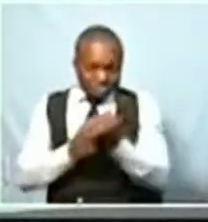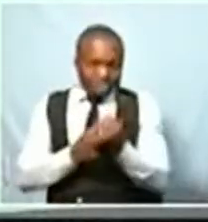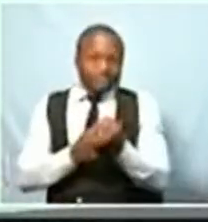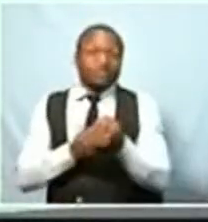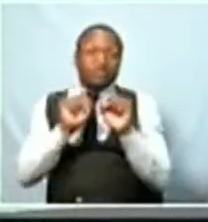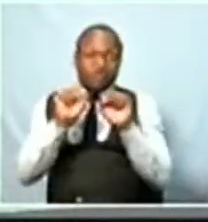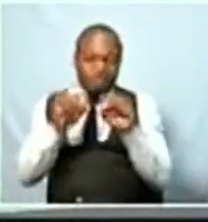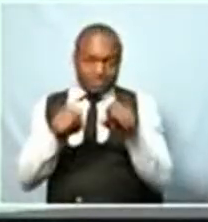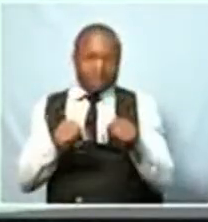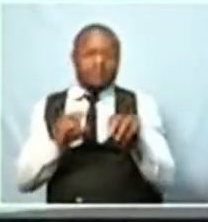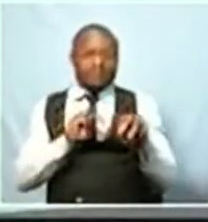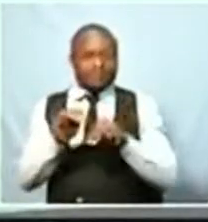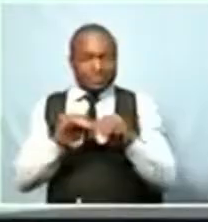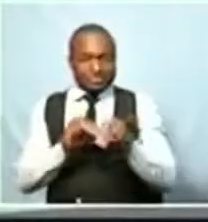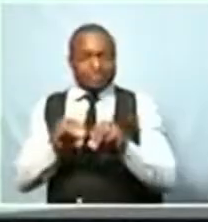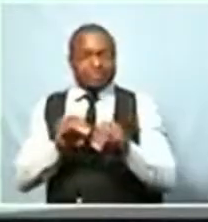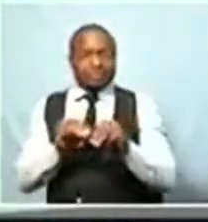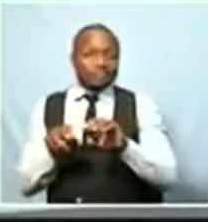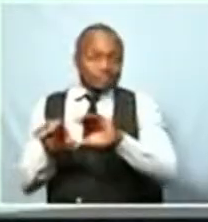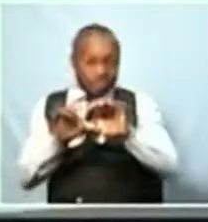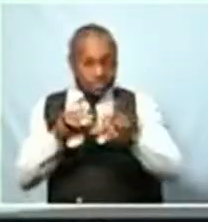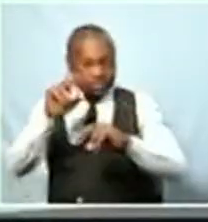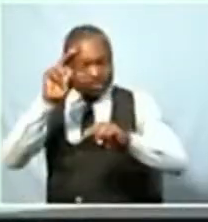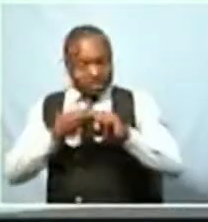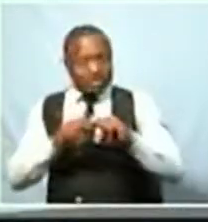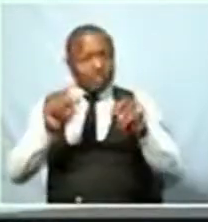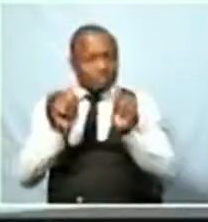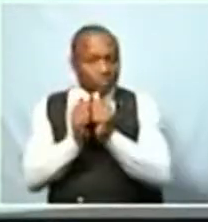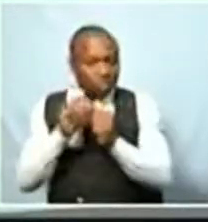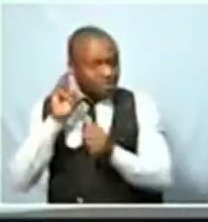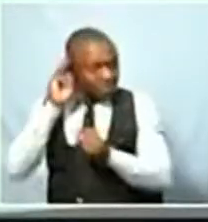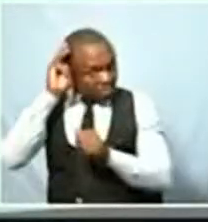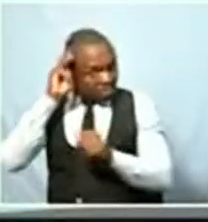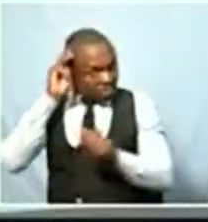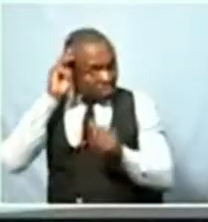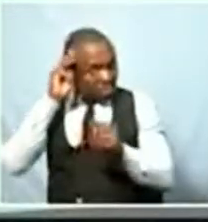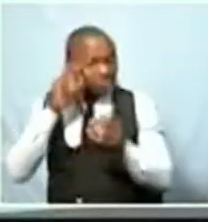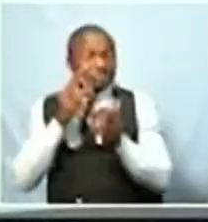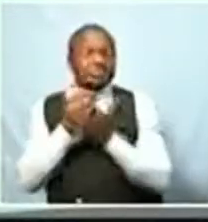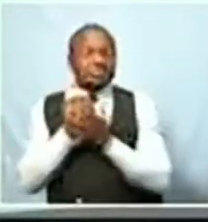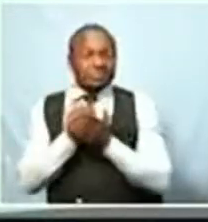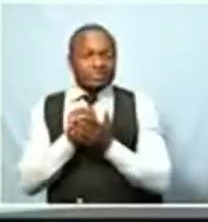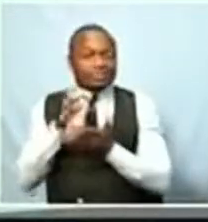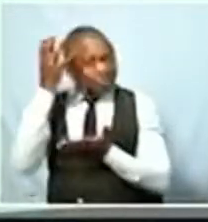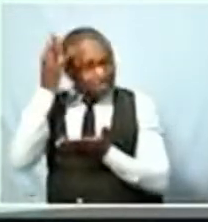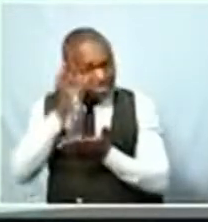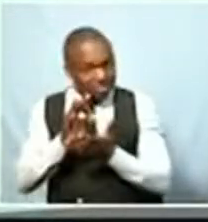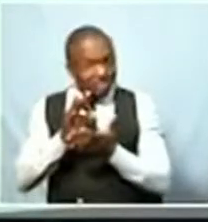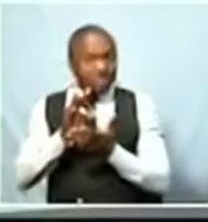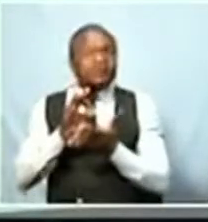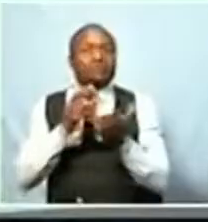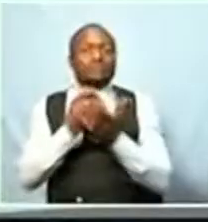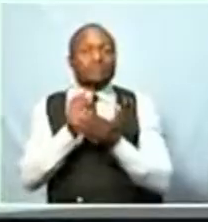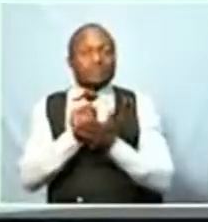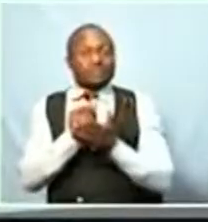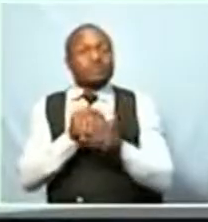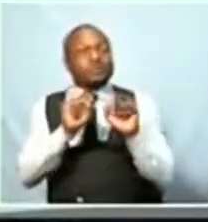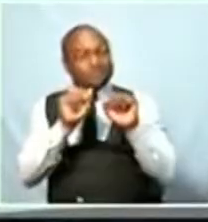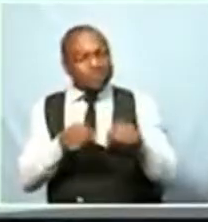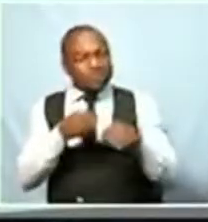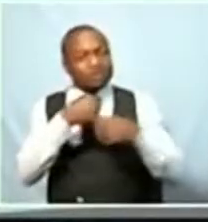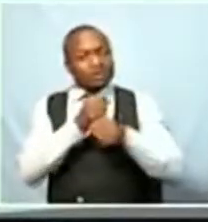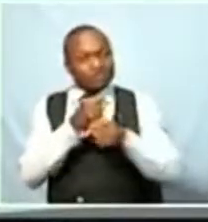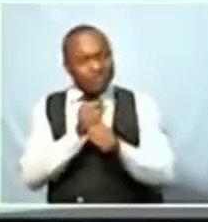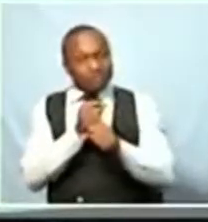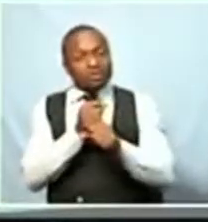do this. We just need to sit down with the Treasury, Secretary to Treasury, and make sure that we develop this